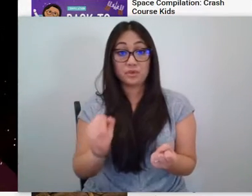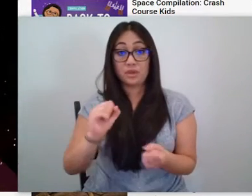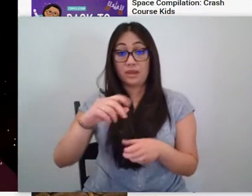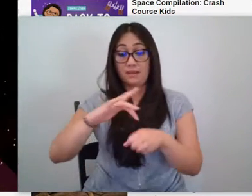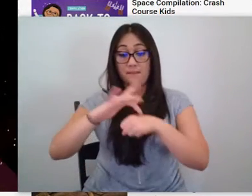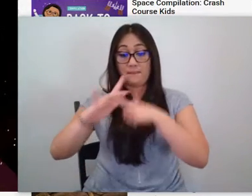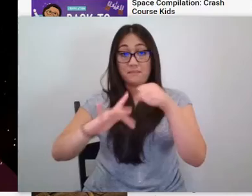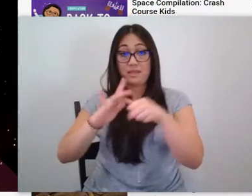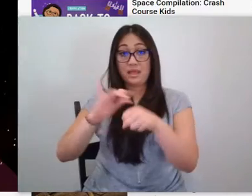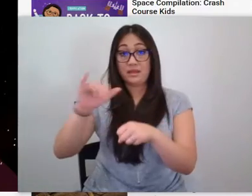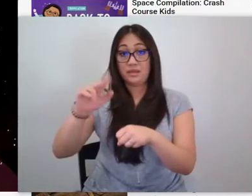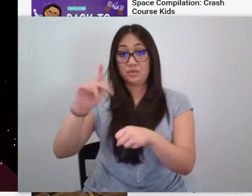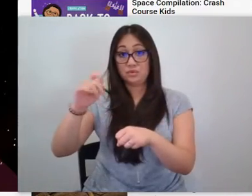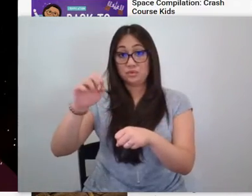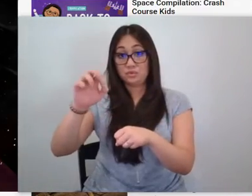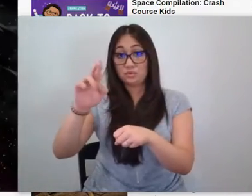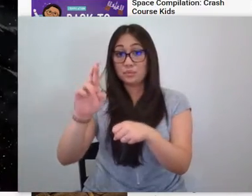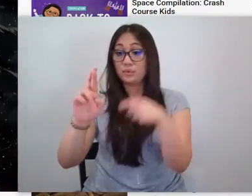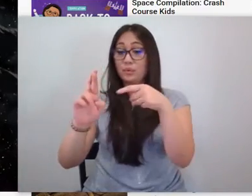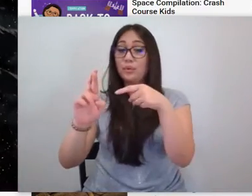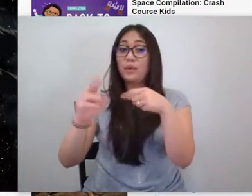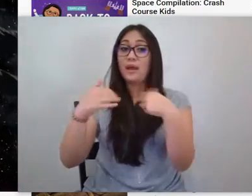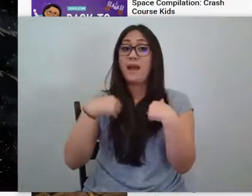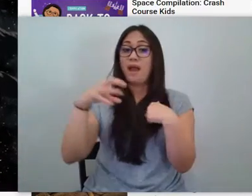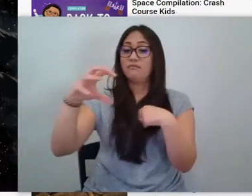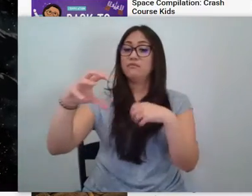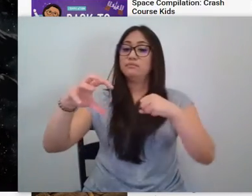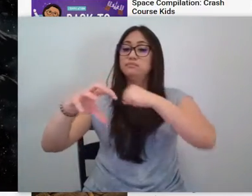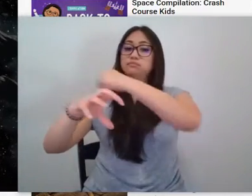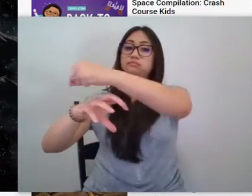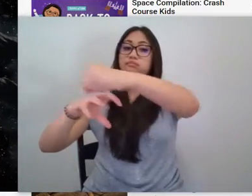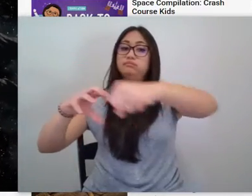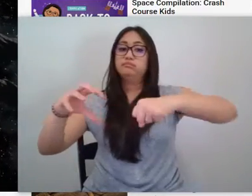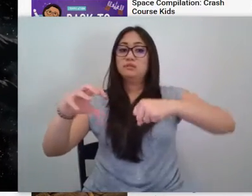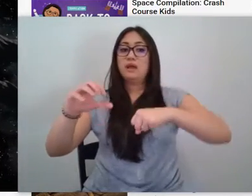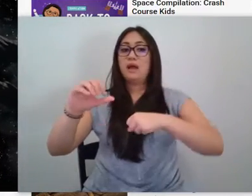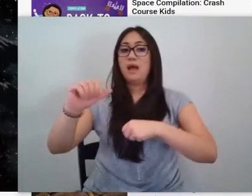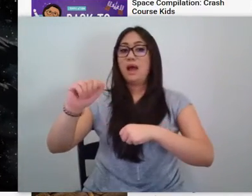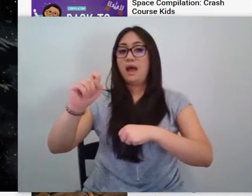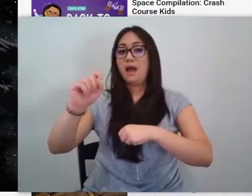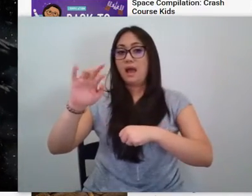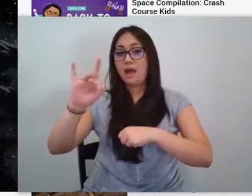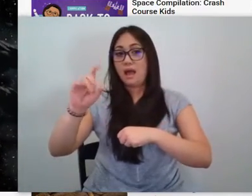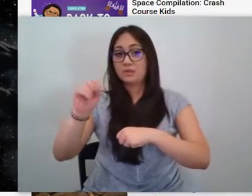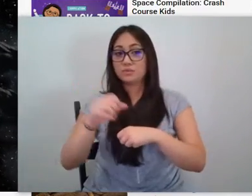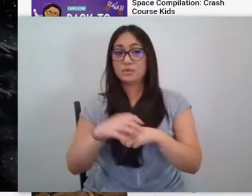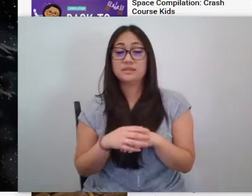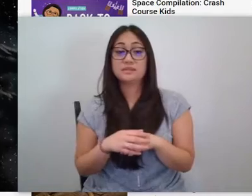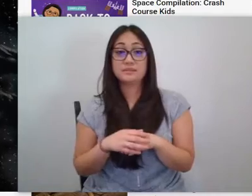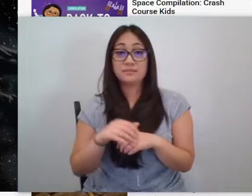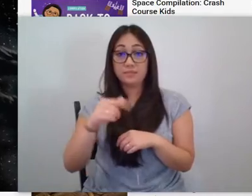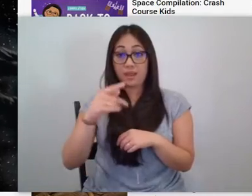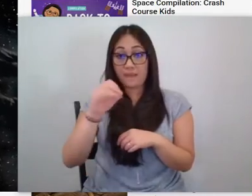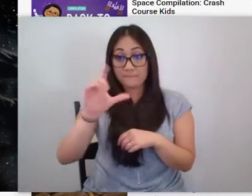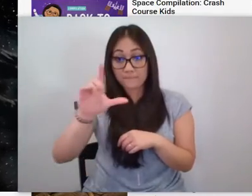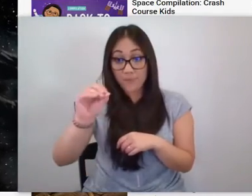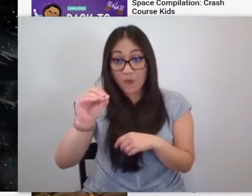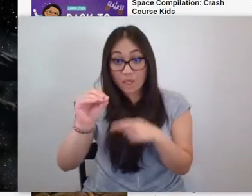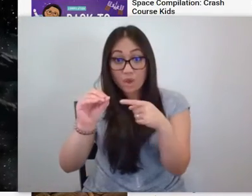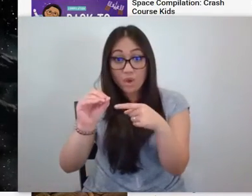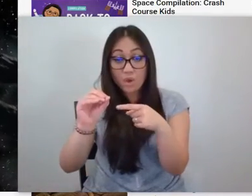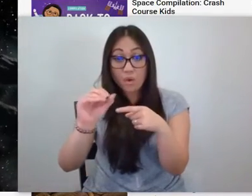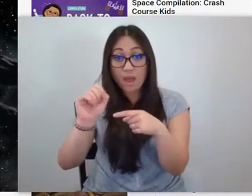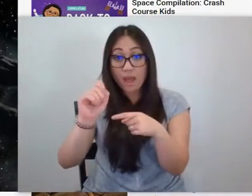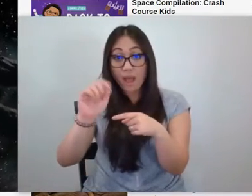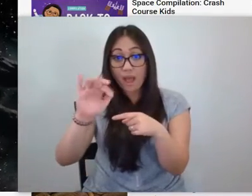moves around the Sun. Apollo asteroids are a group of asteroids near Earth's orbit. This group is made up of